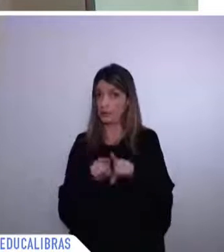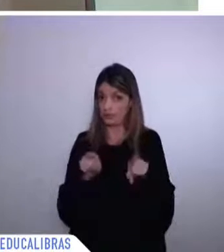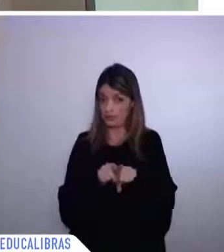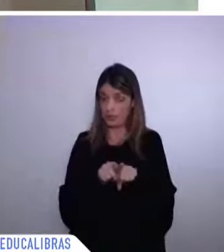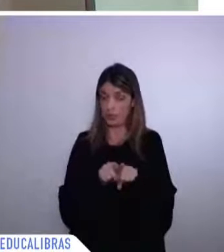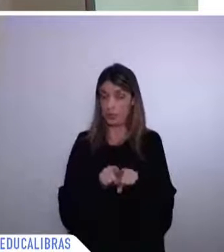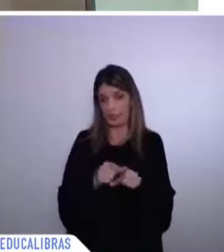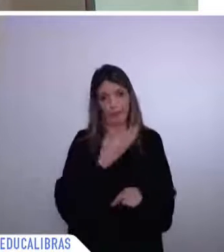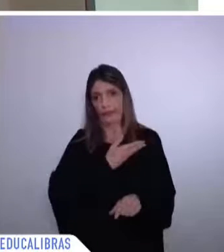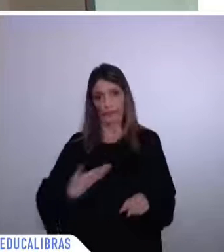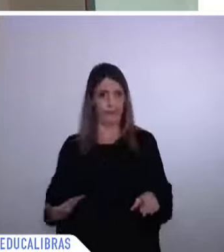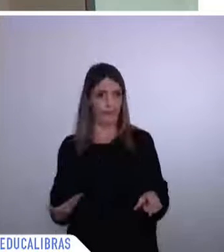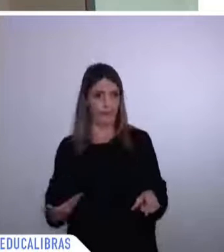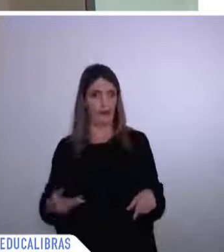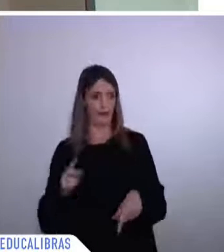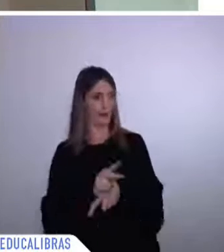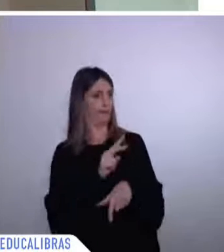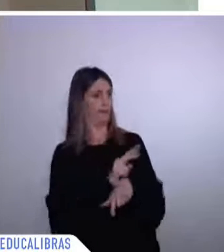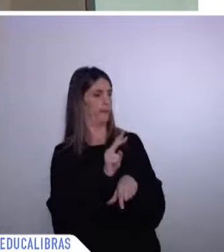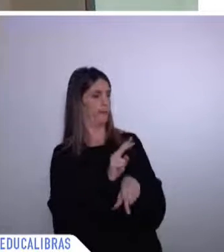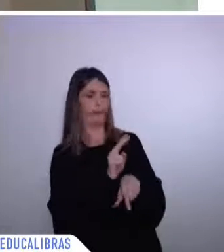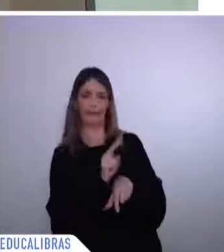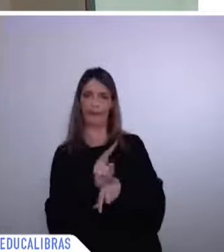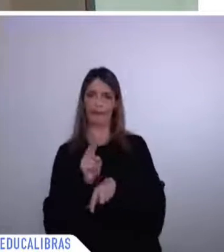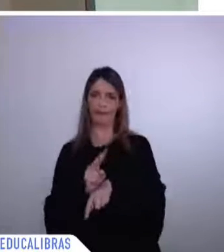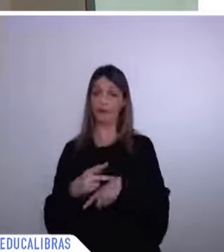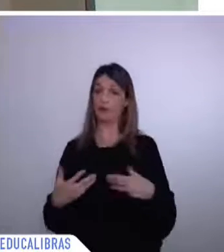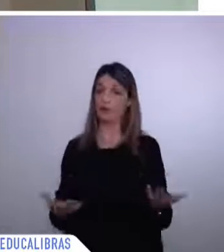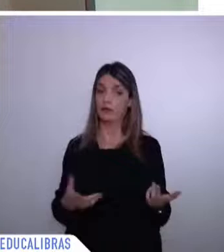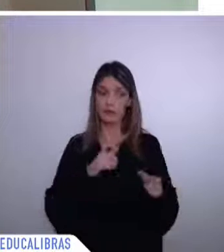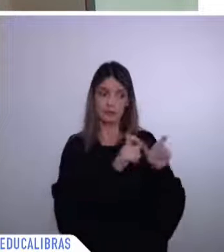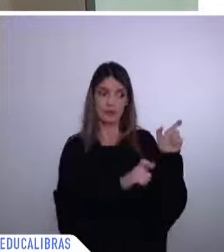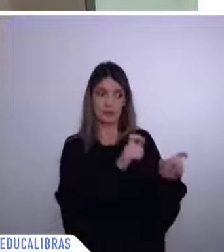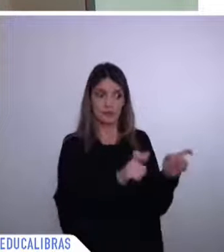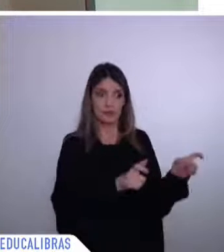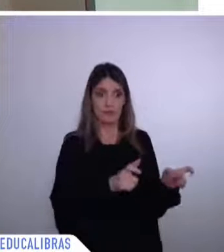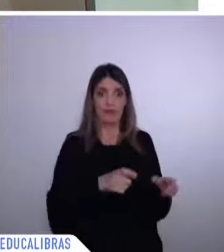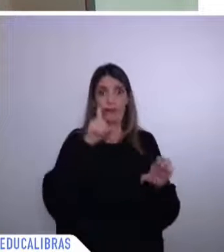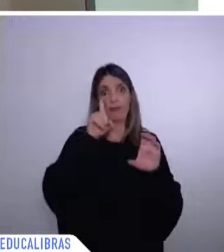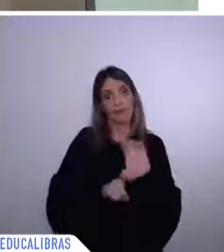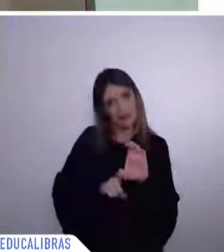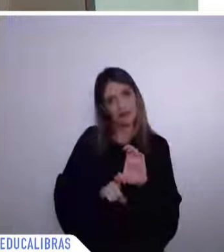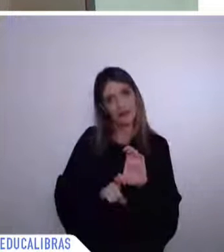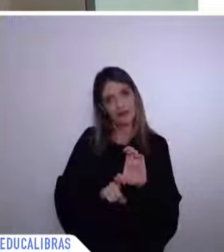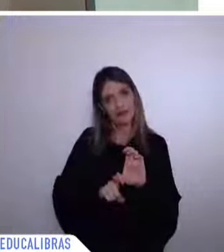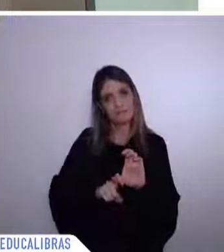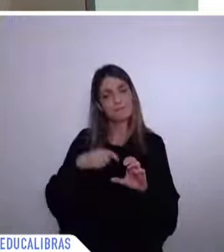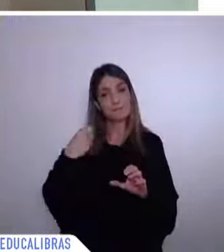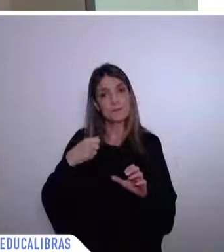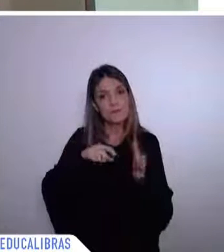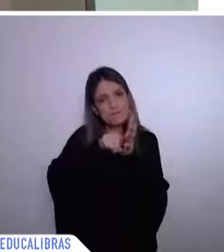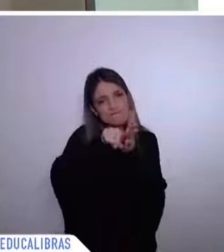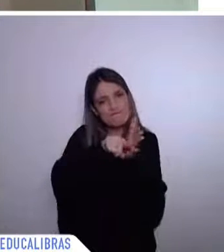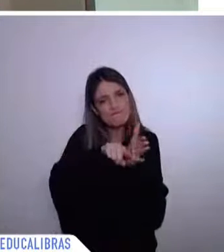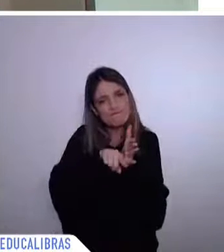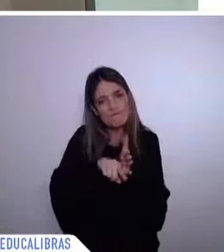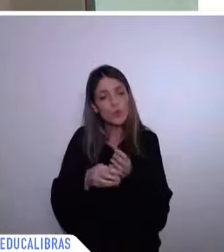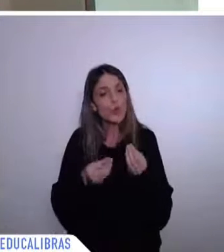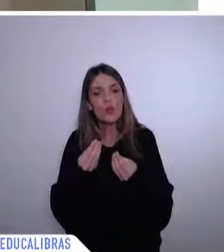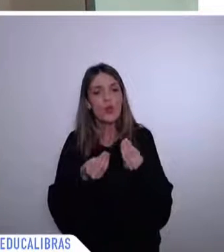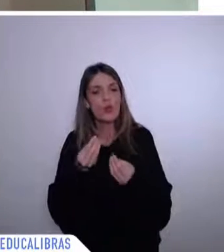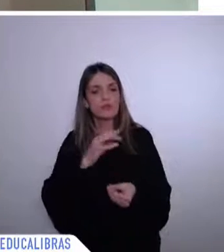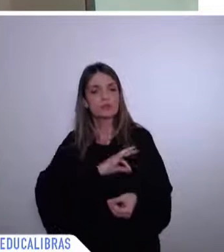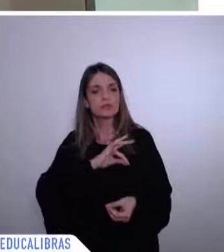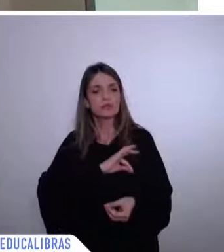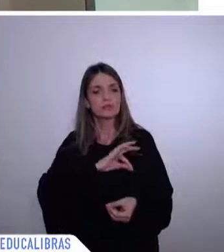and this is goes with the flow with what the government does. So we need to carry out an